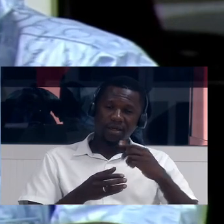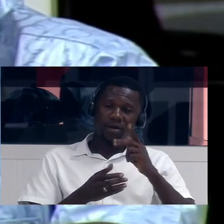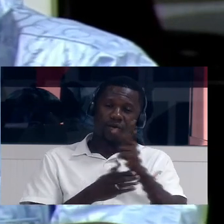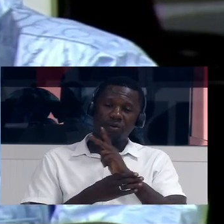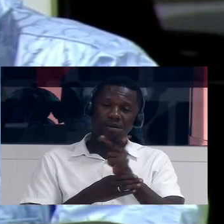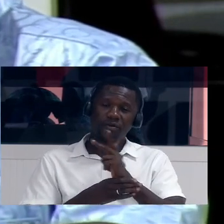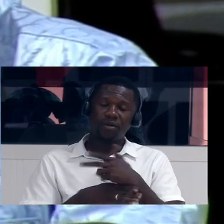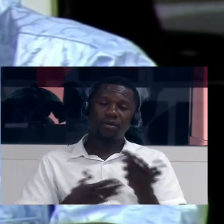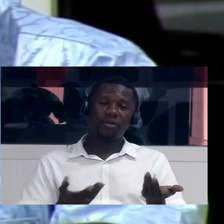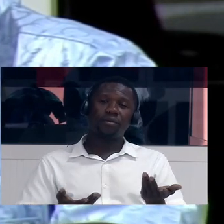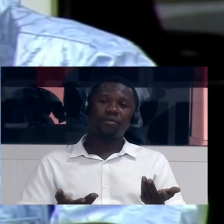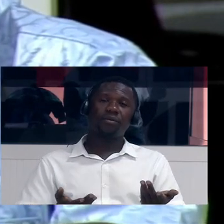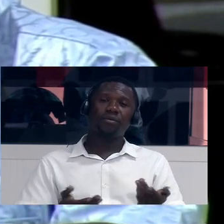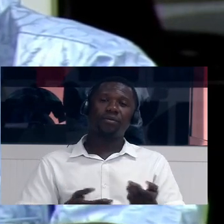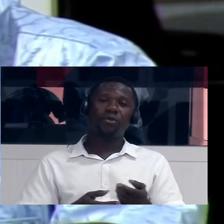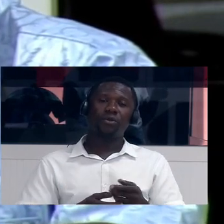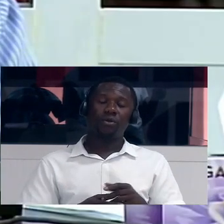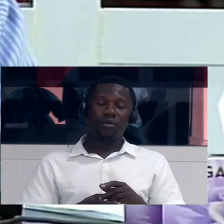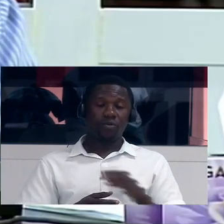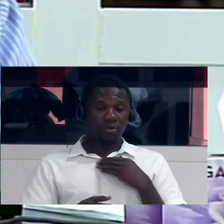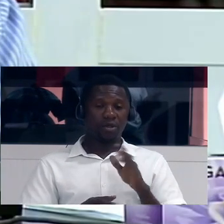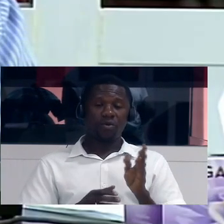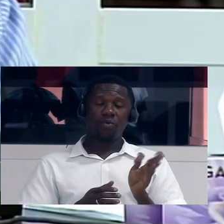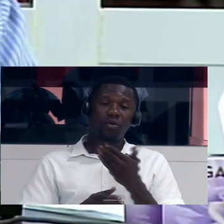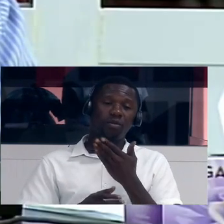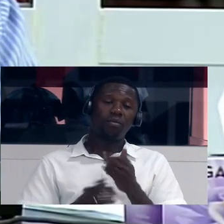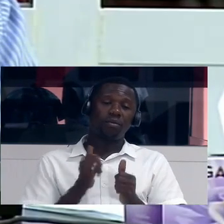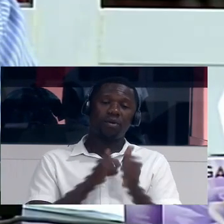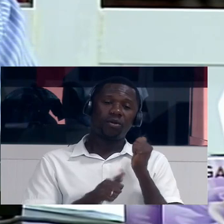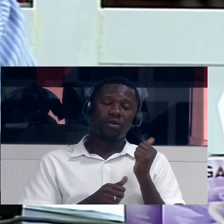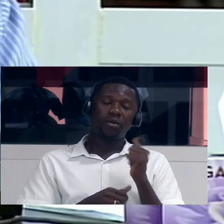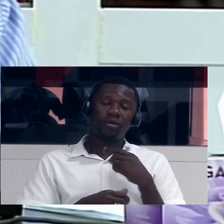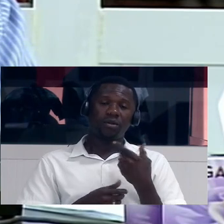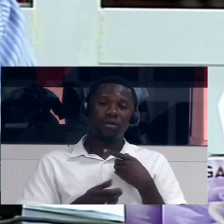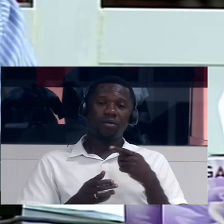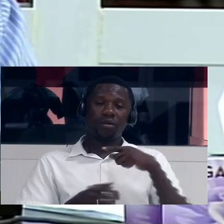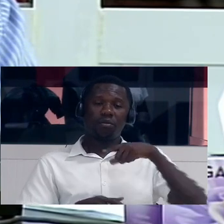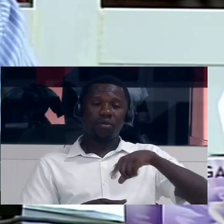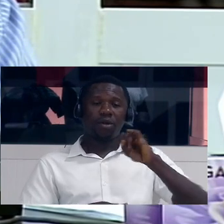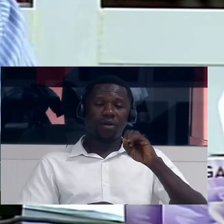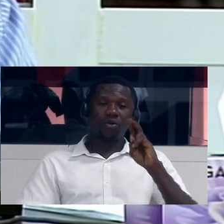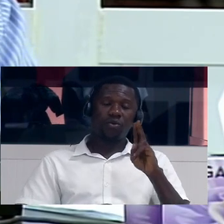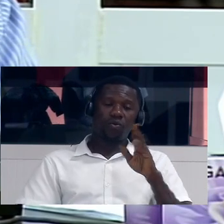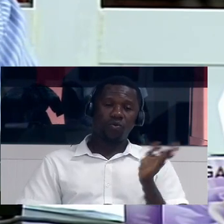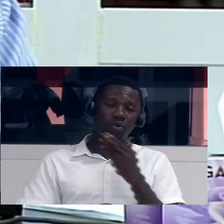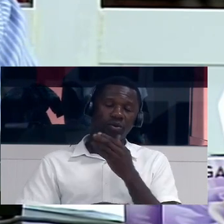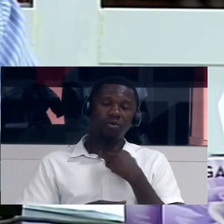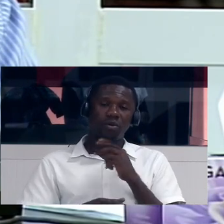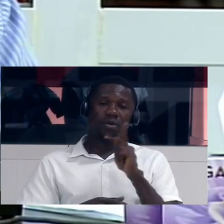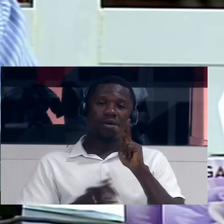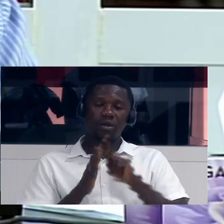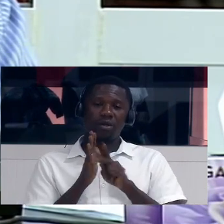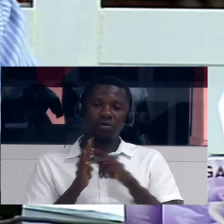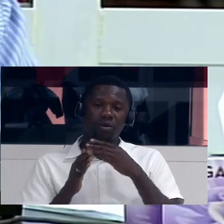Well, they went back to their barracks in the pier. You went to Canifing, where they are housed,